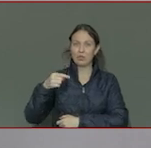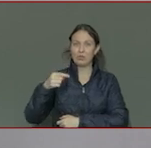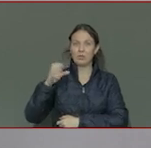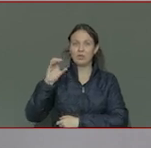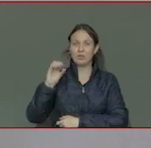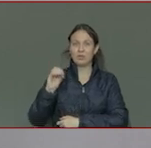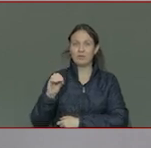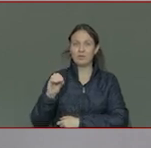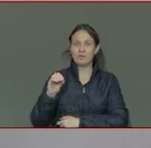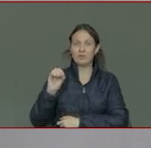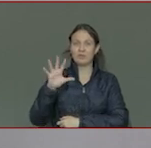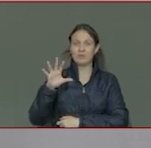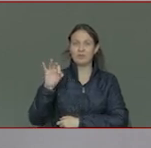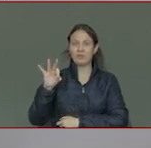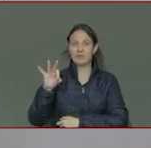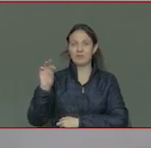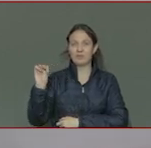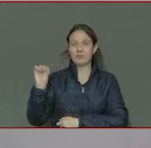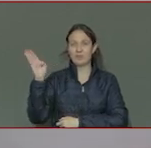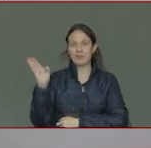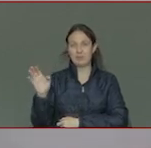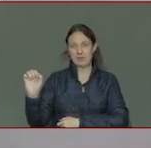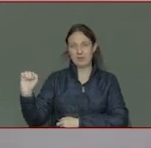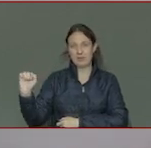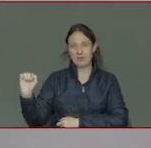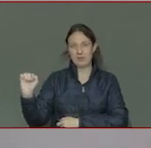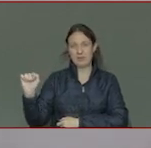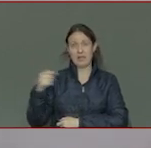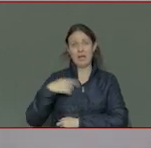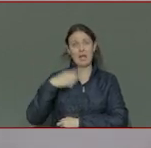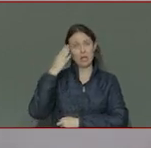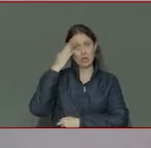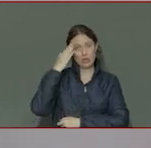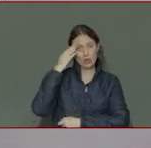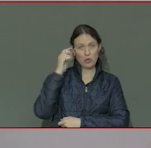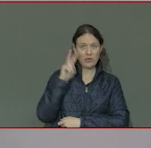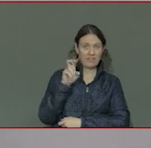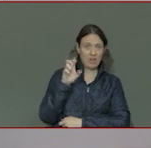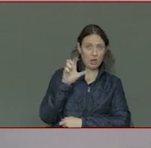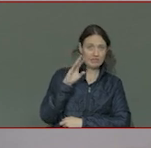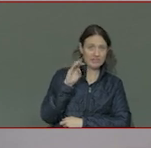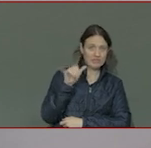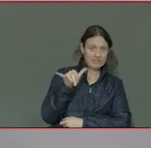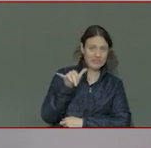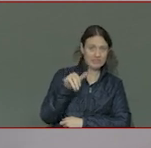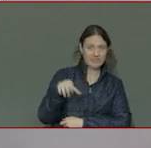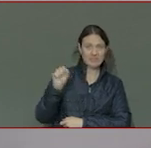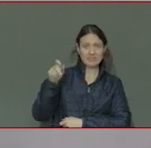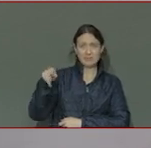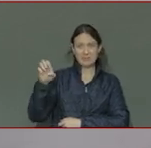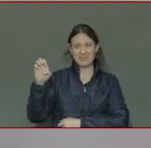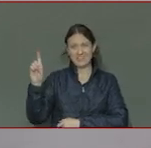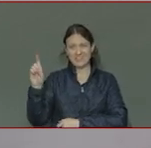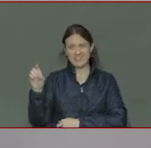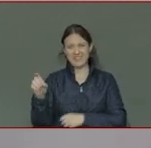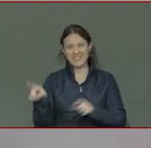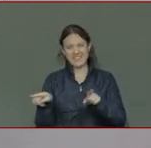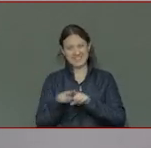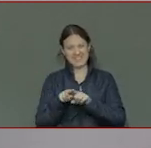3,053 meters per second. I know that velocity and speed have the same symbols, but when